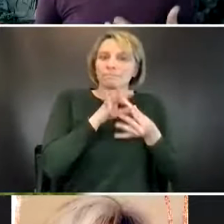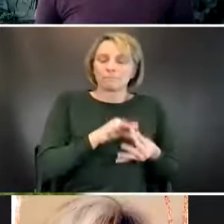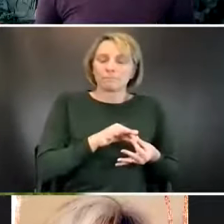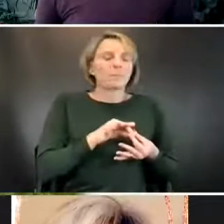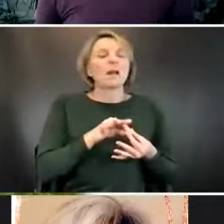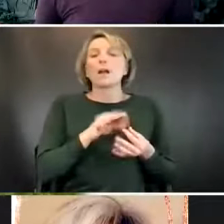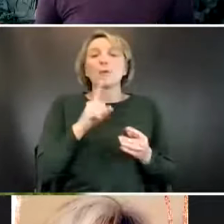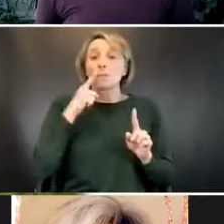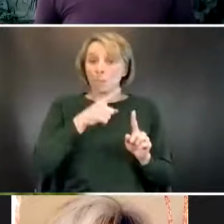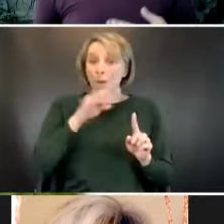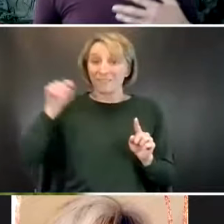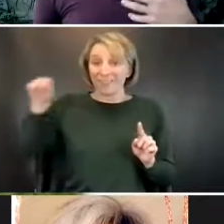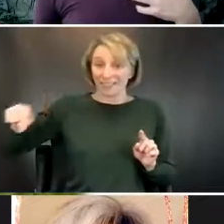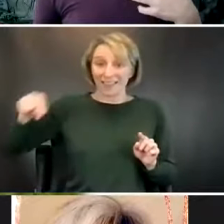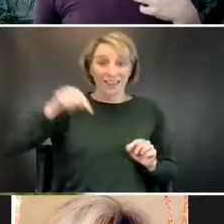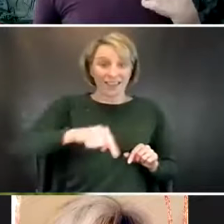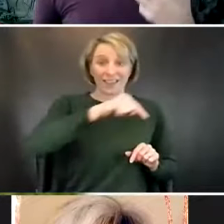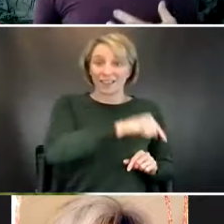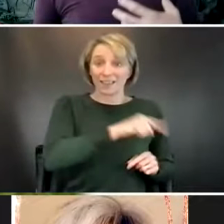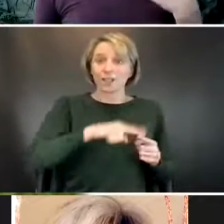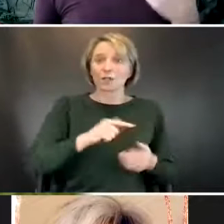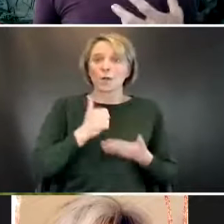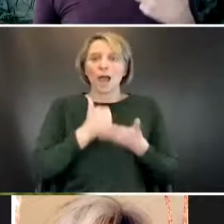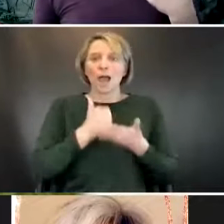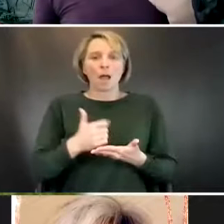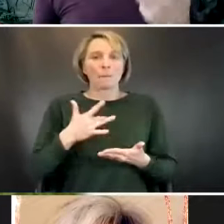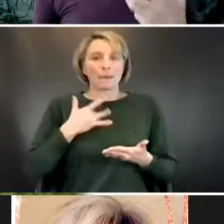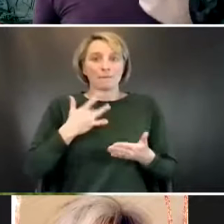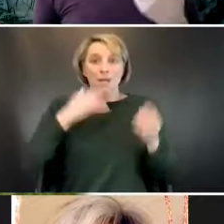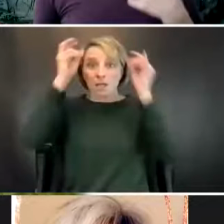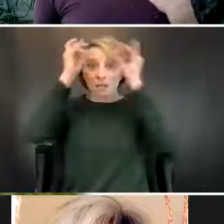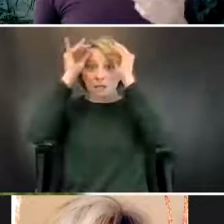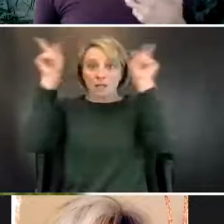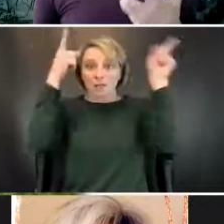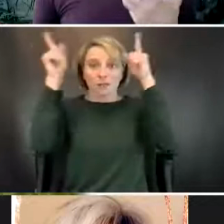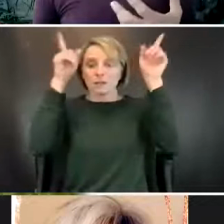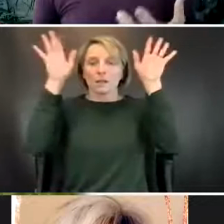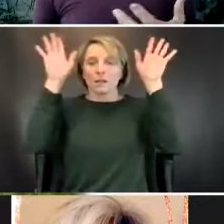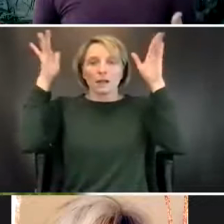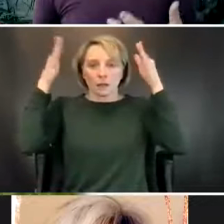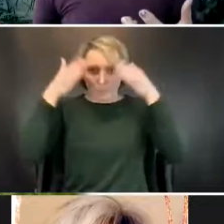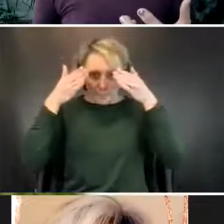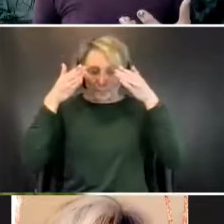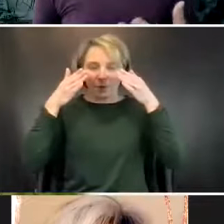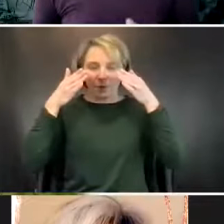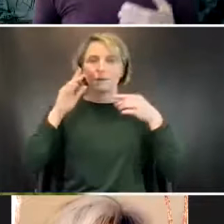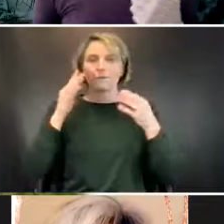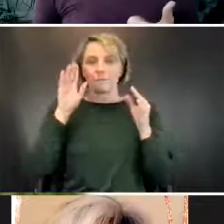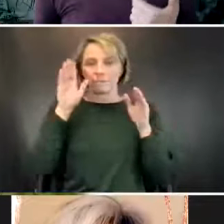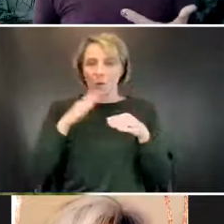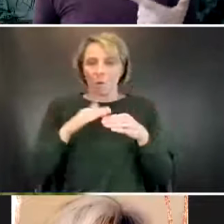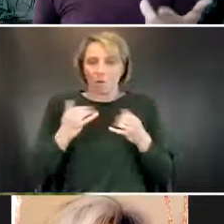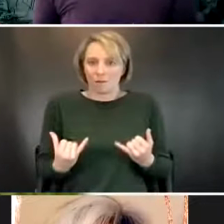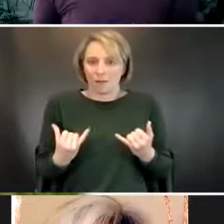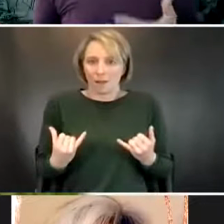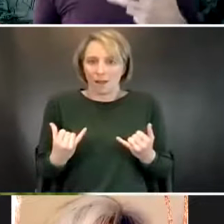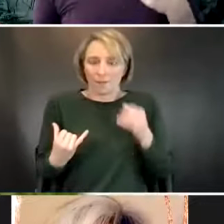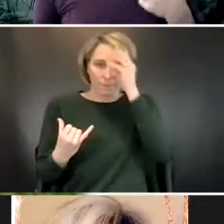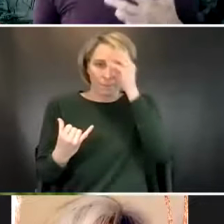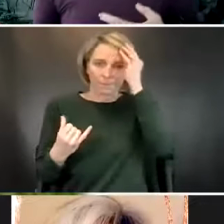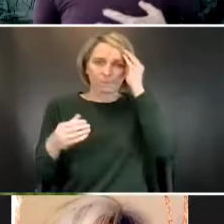present moment. Our fear, fight, or flight, our stress response, that fight, flight,